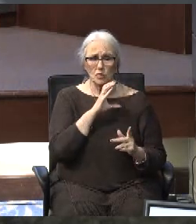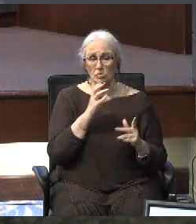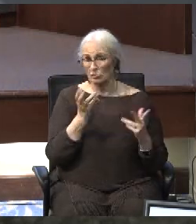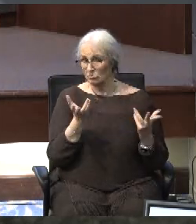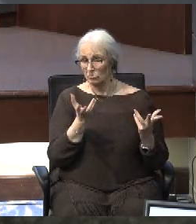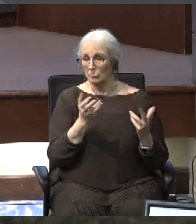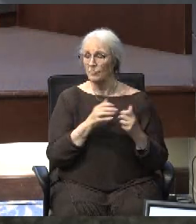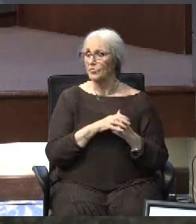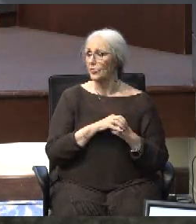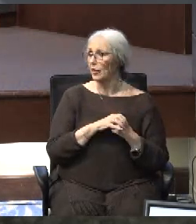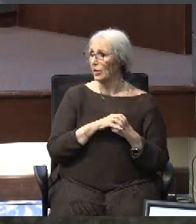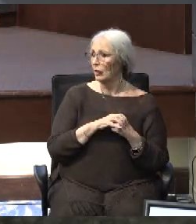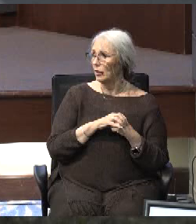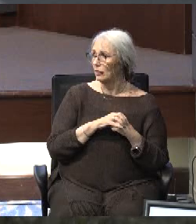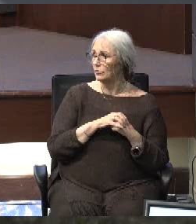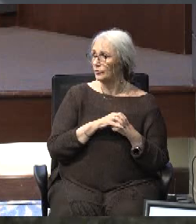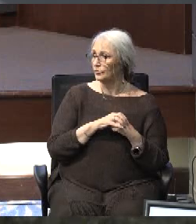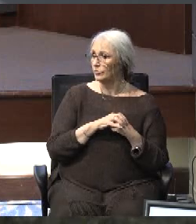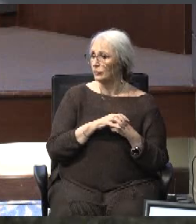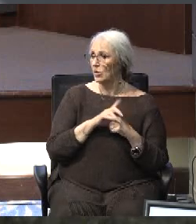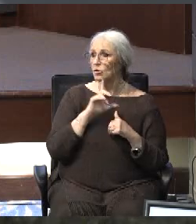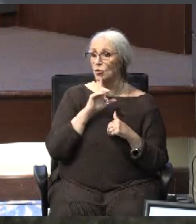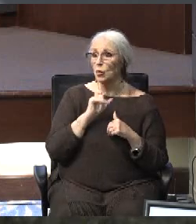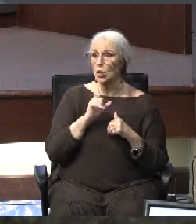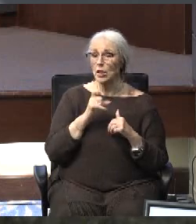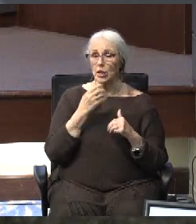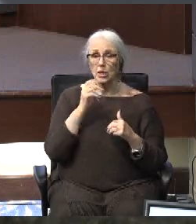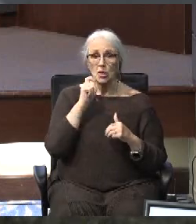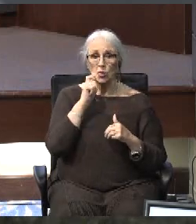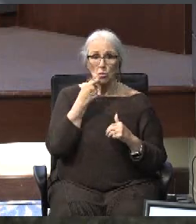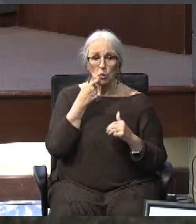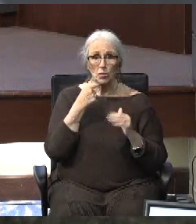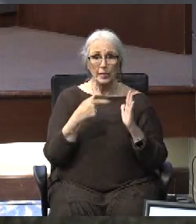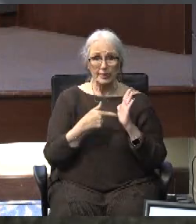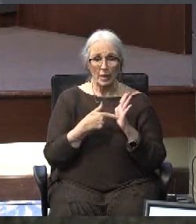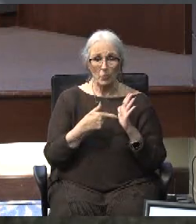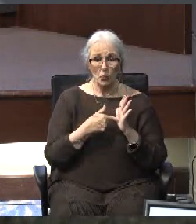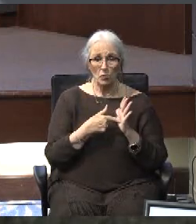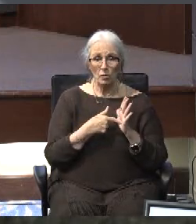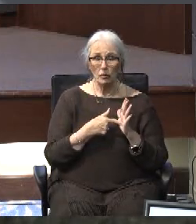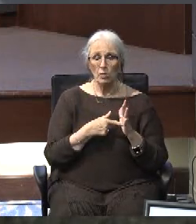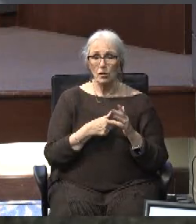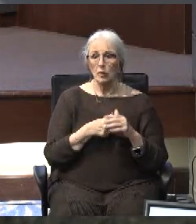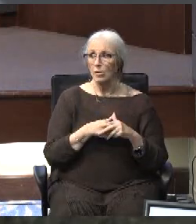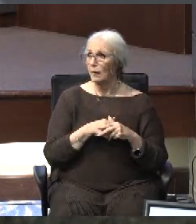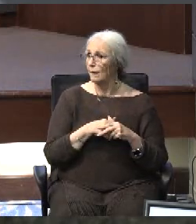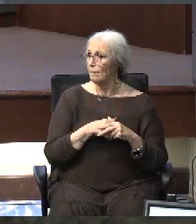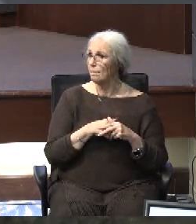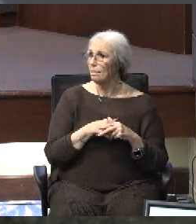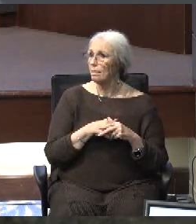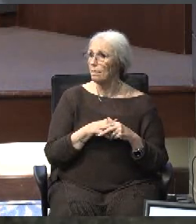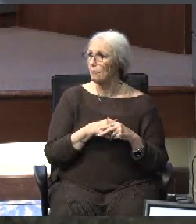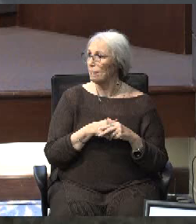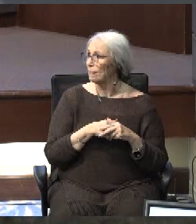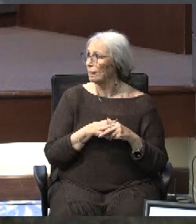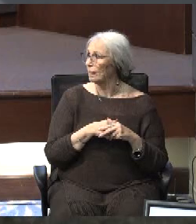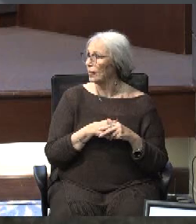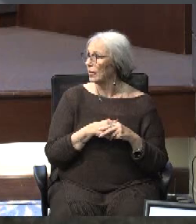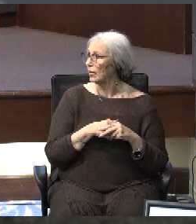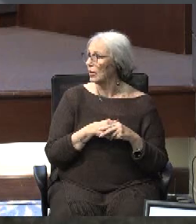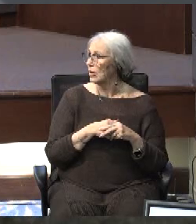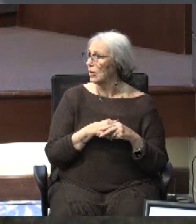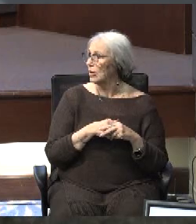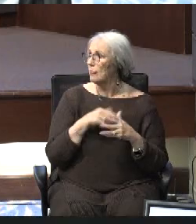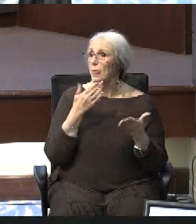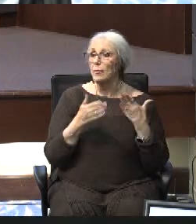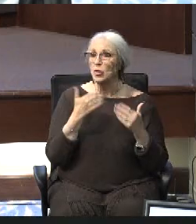Yeah, there's a really cool example, and I know Rainisha's not going to toot her own horn here. And she